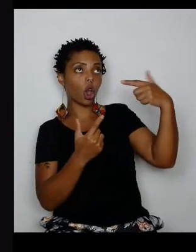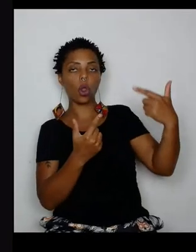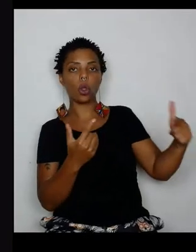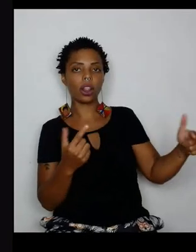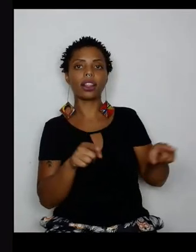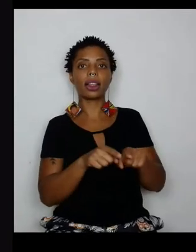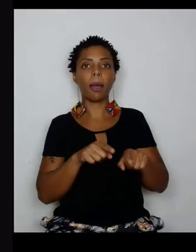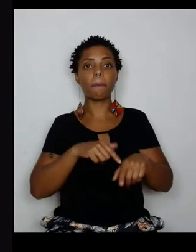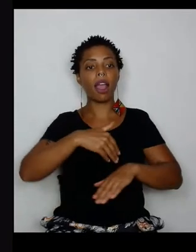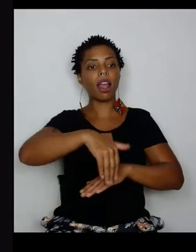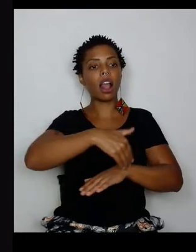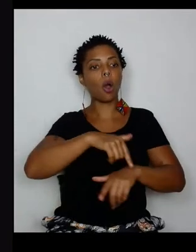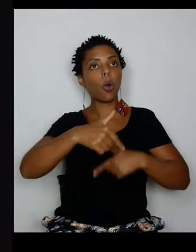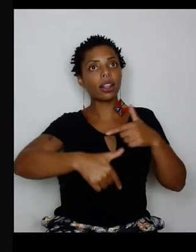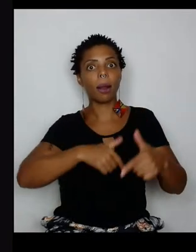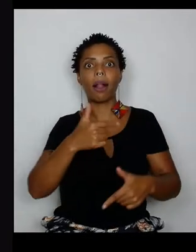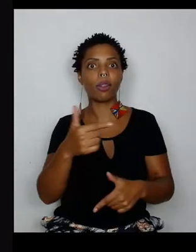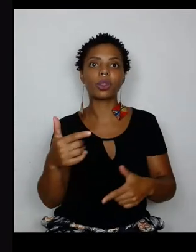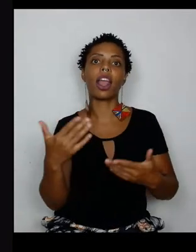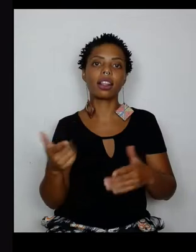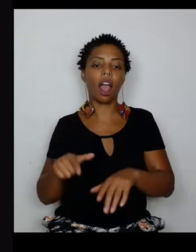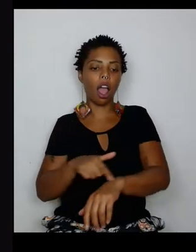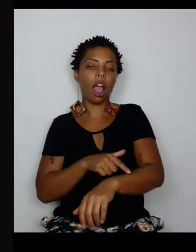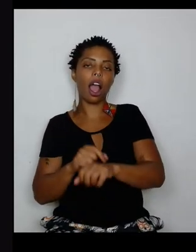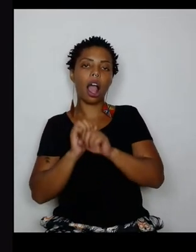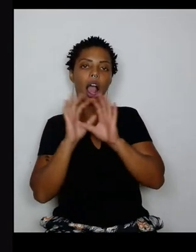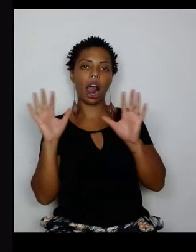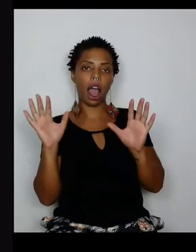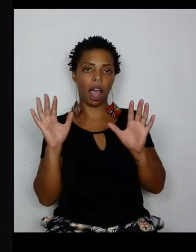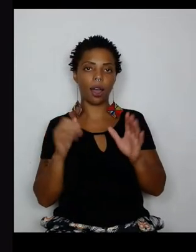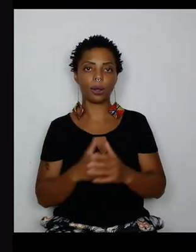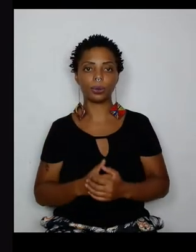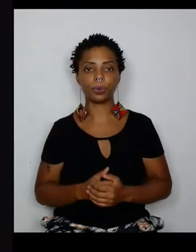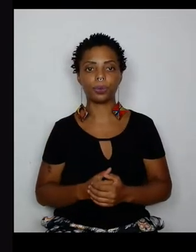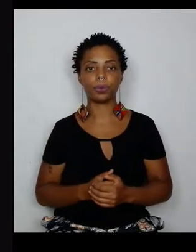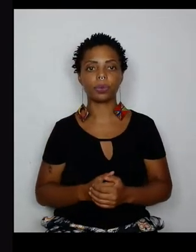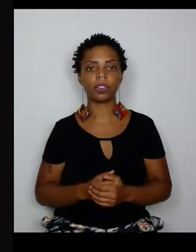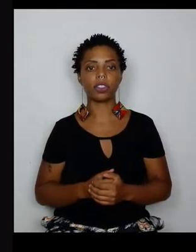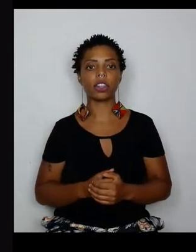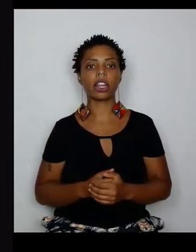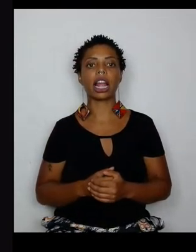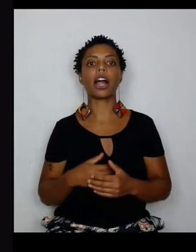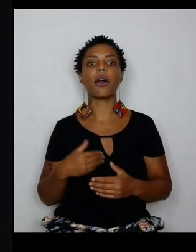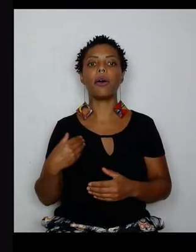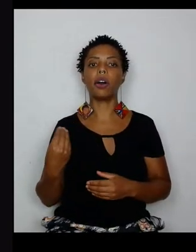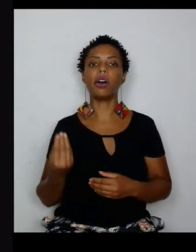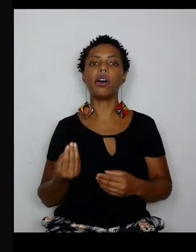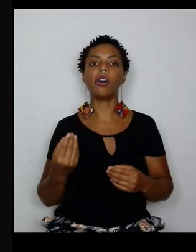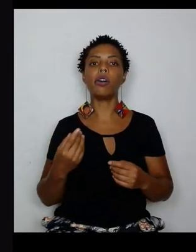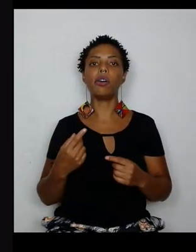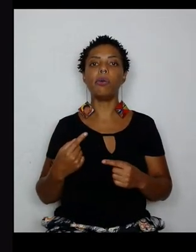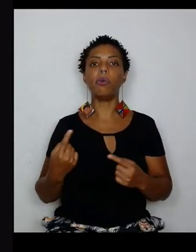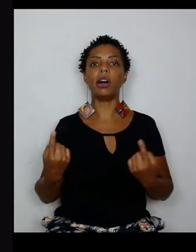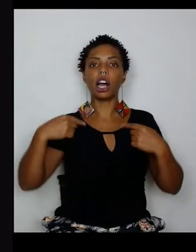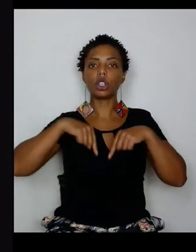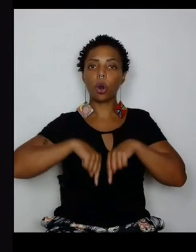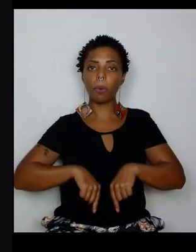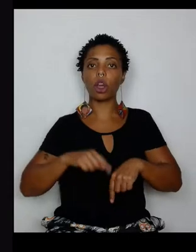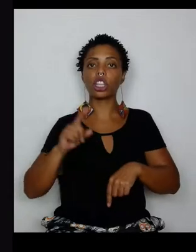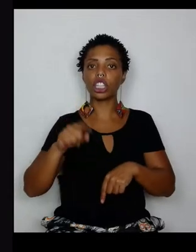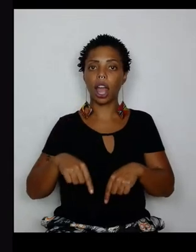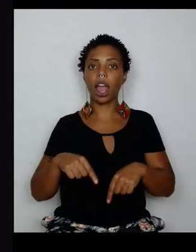once anthropology was institutionalized as a scientific field of inquiry in the 1840s